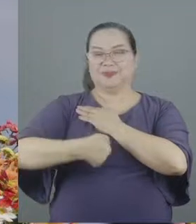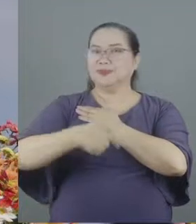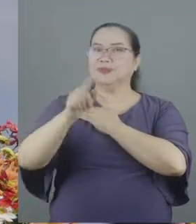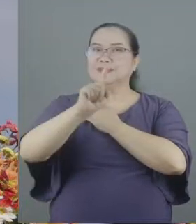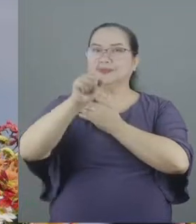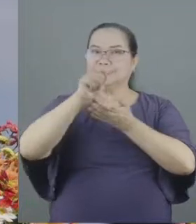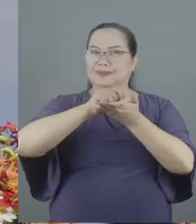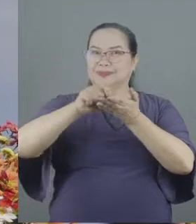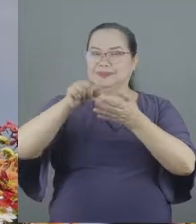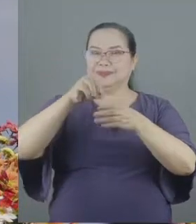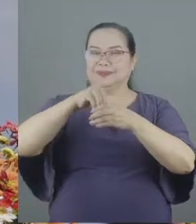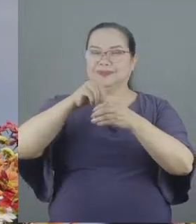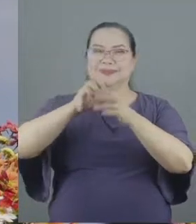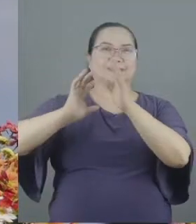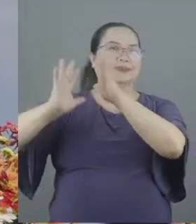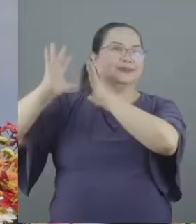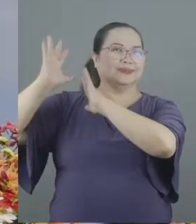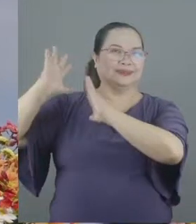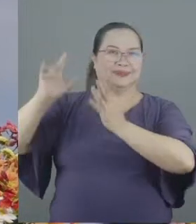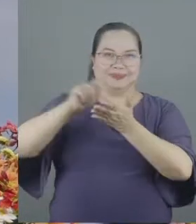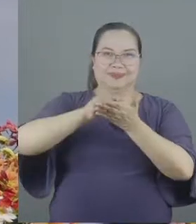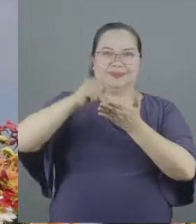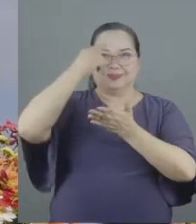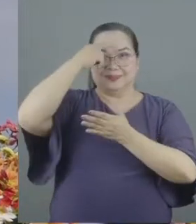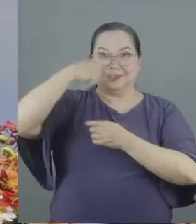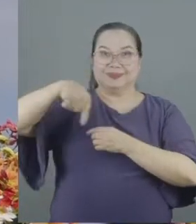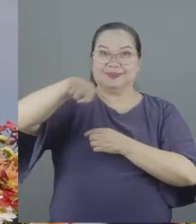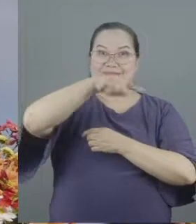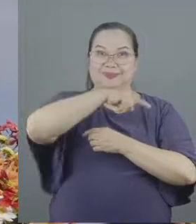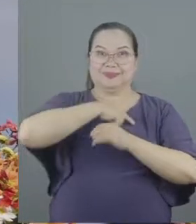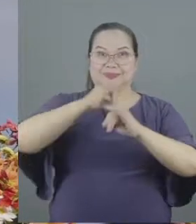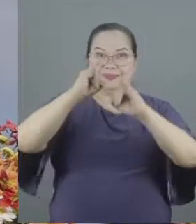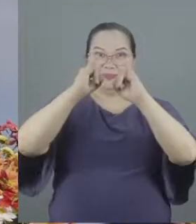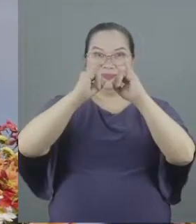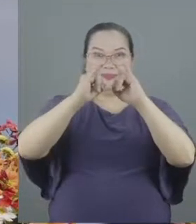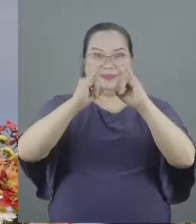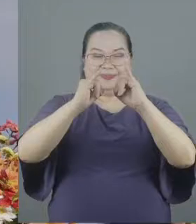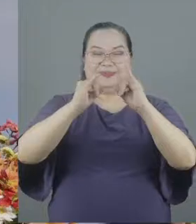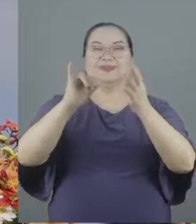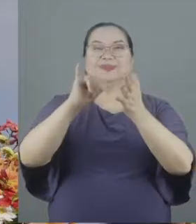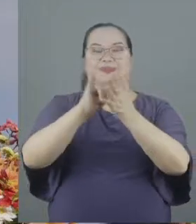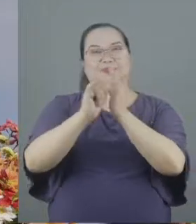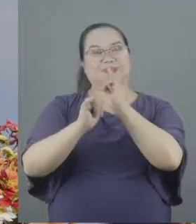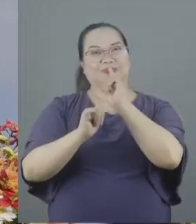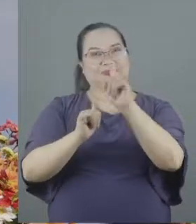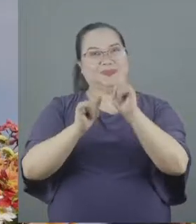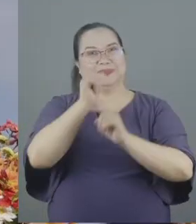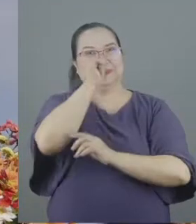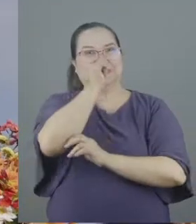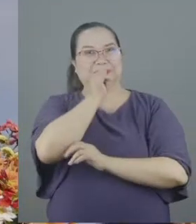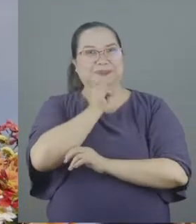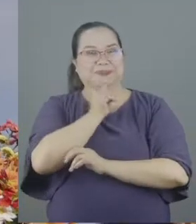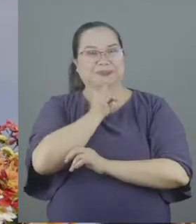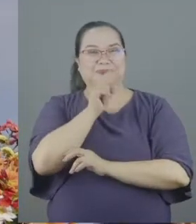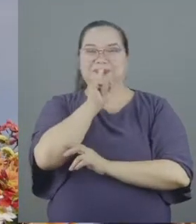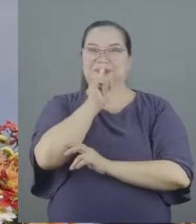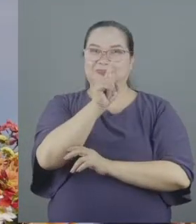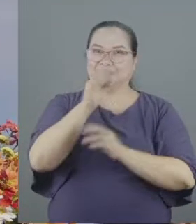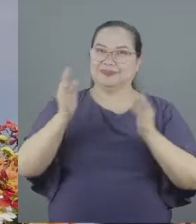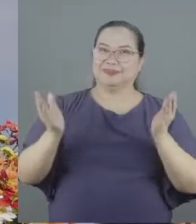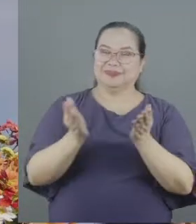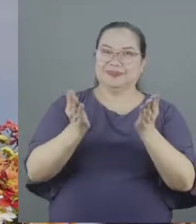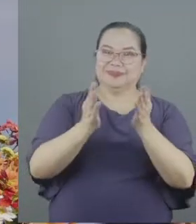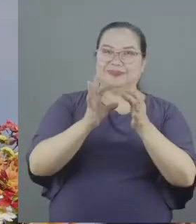written in former days was written for our instruction, that through endurance and through the encouragement